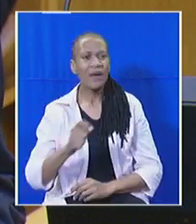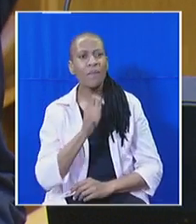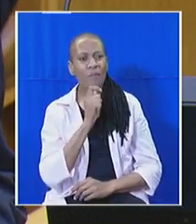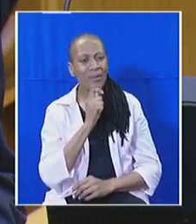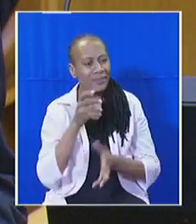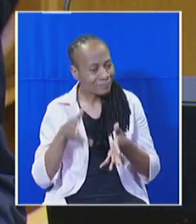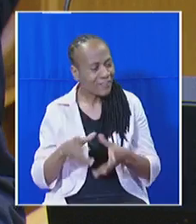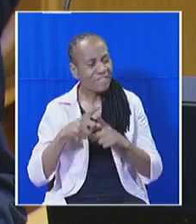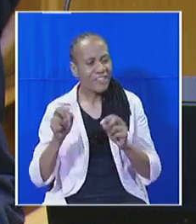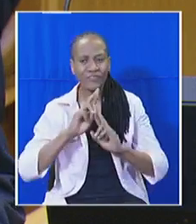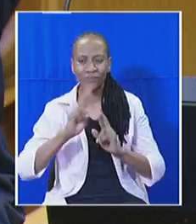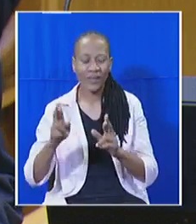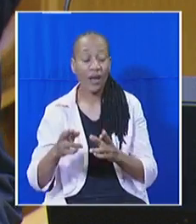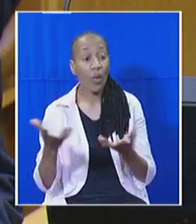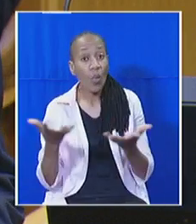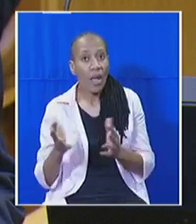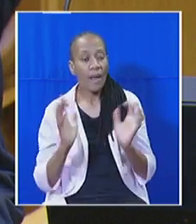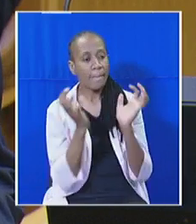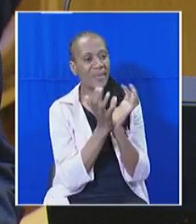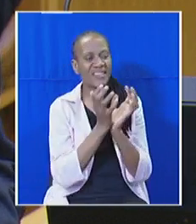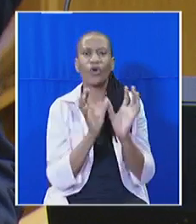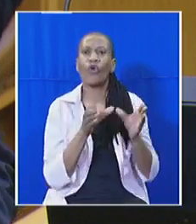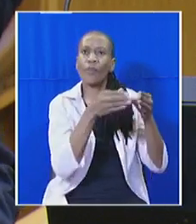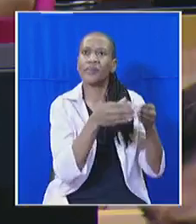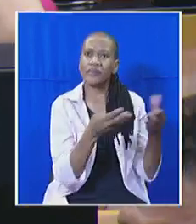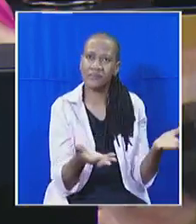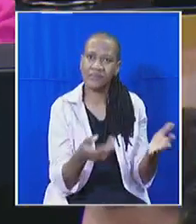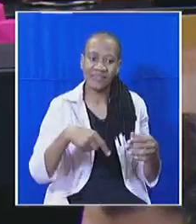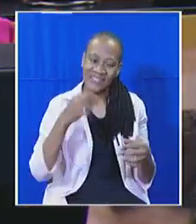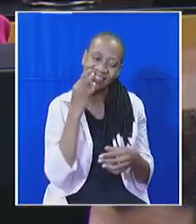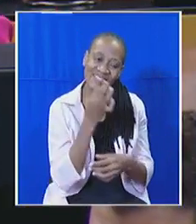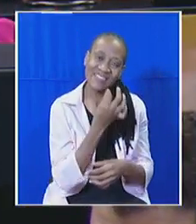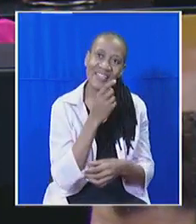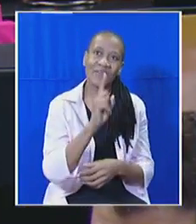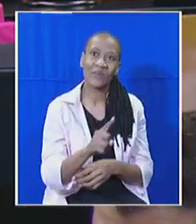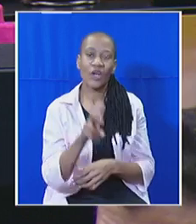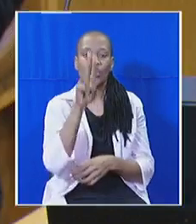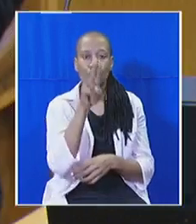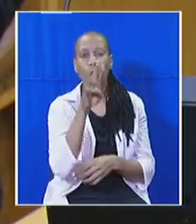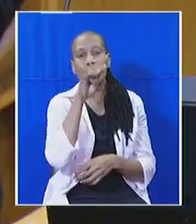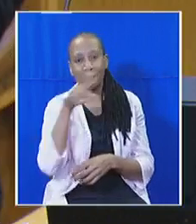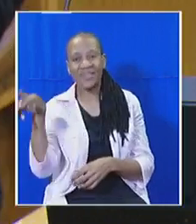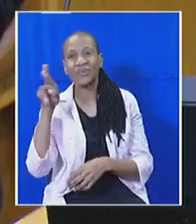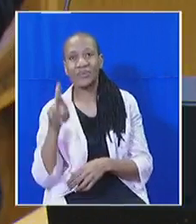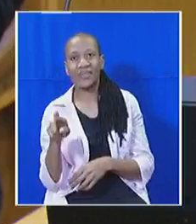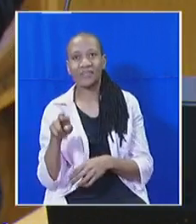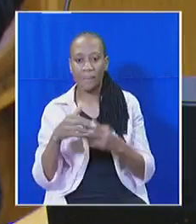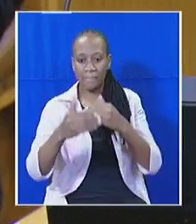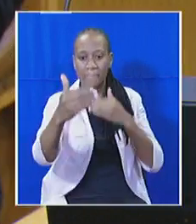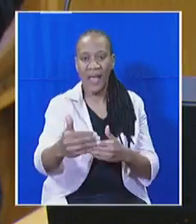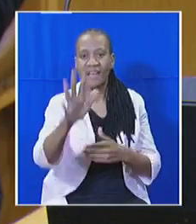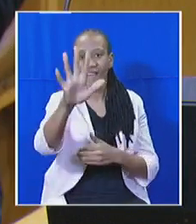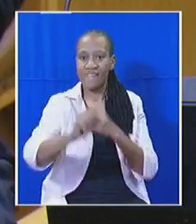morning in the meeting of the committees to say that there is 2 billion rands over the next 5